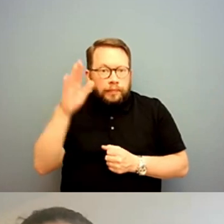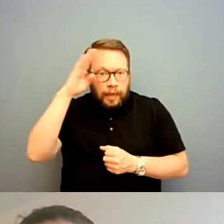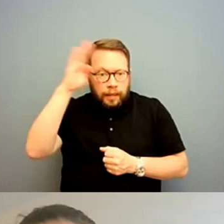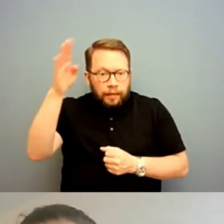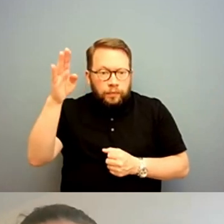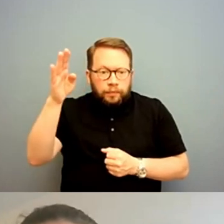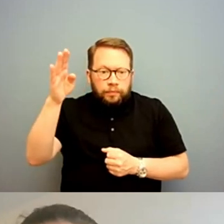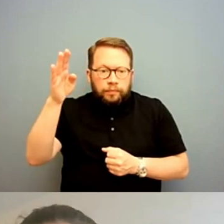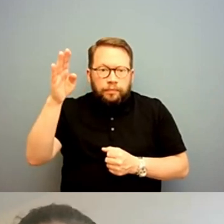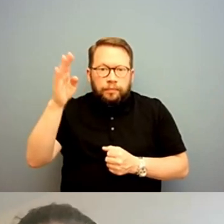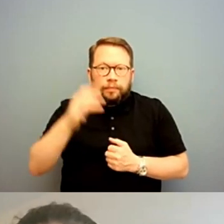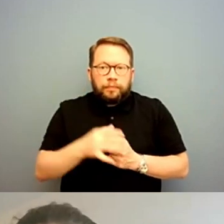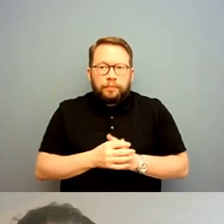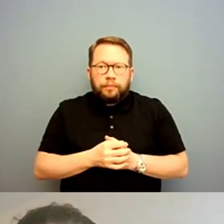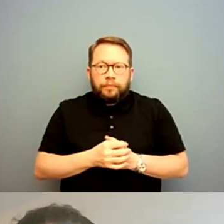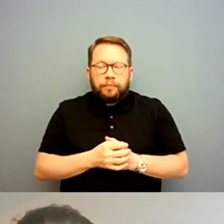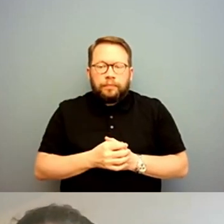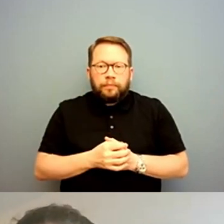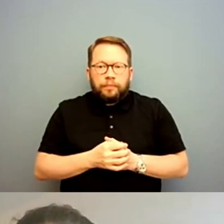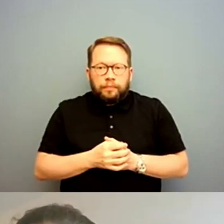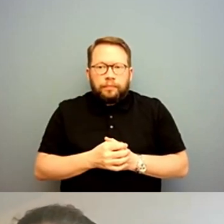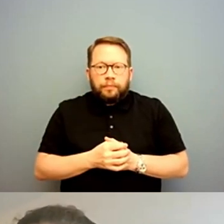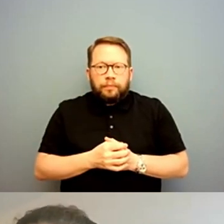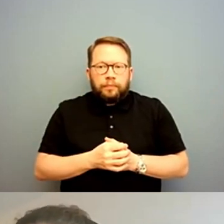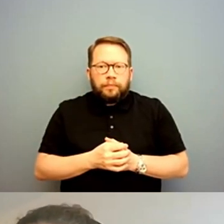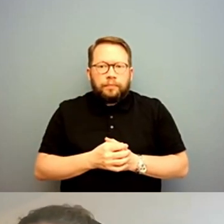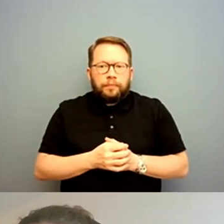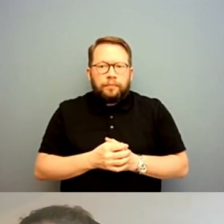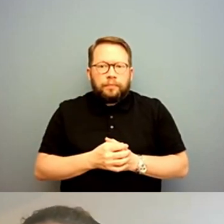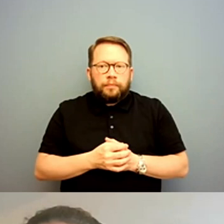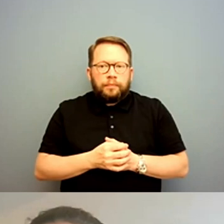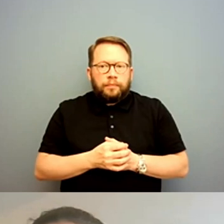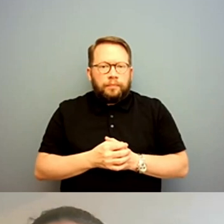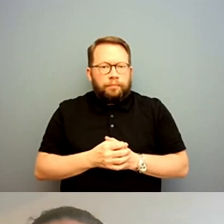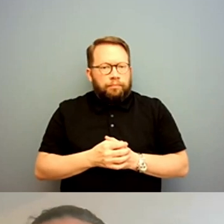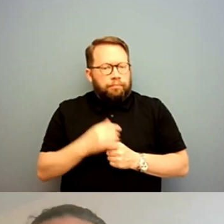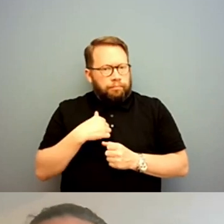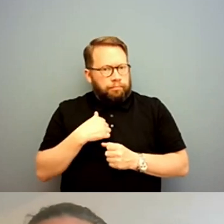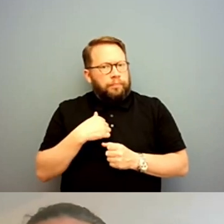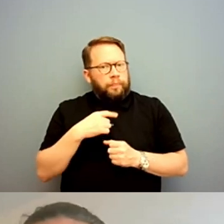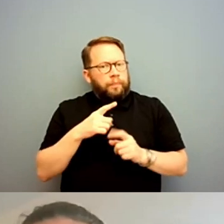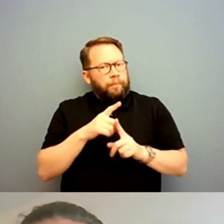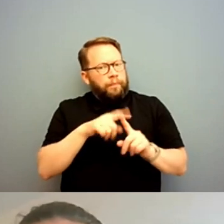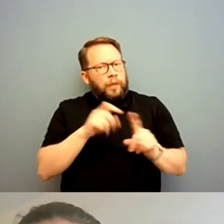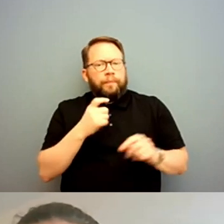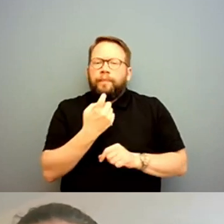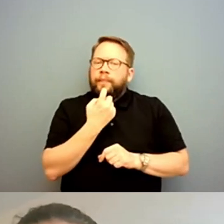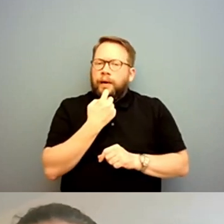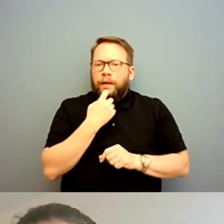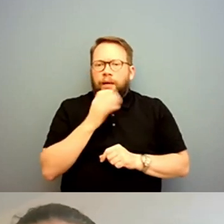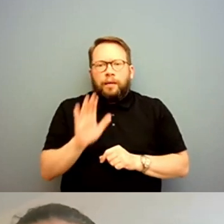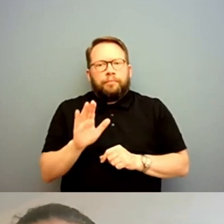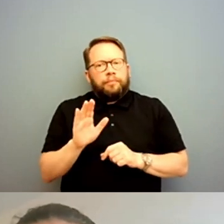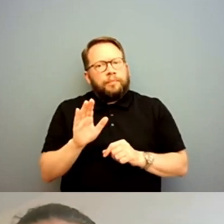Finnish Ministry of Social Matters and Health, and I'm working with matters concerning older persons'